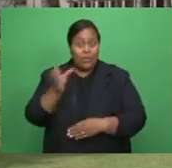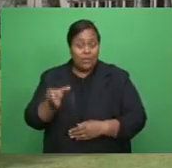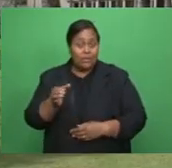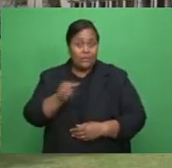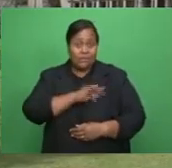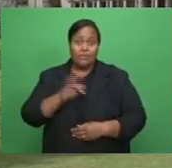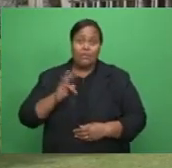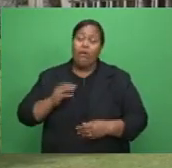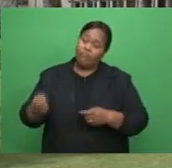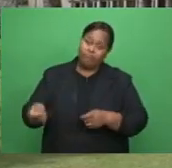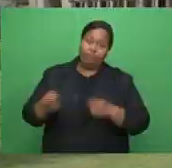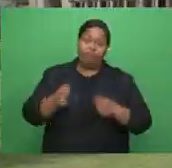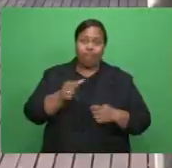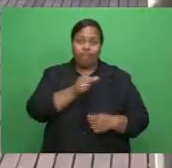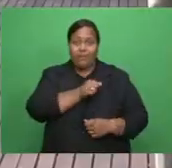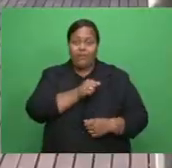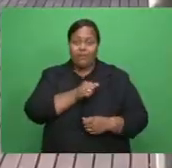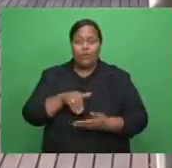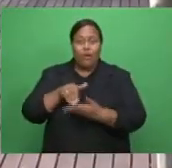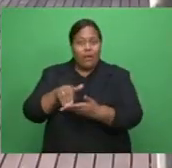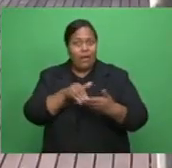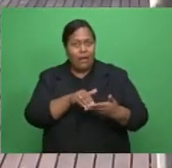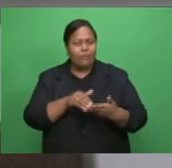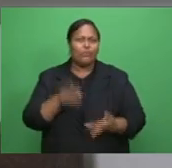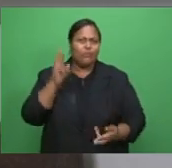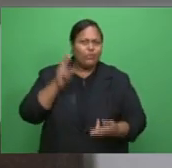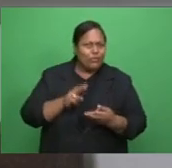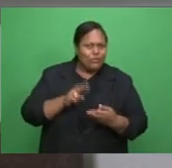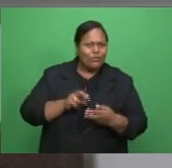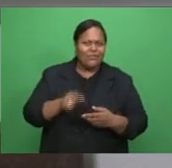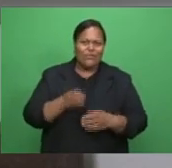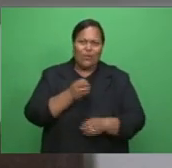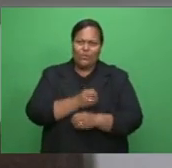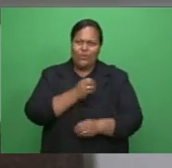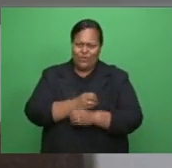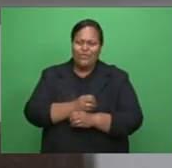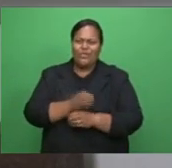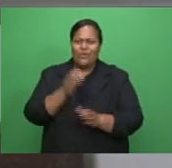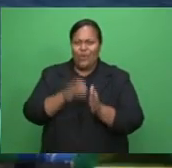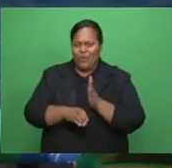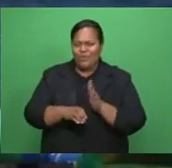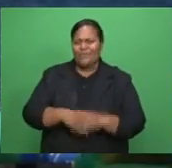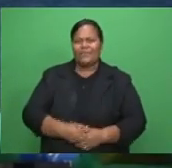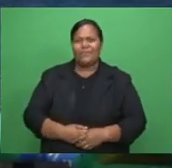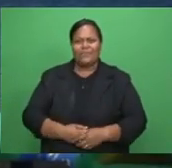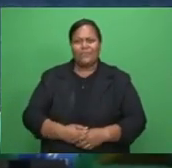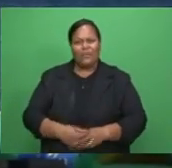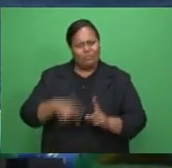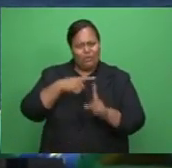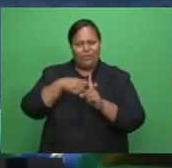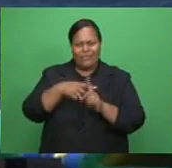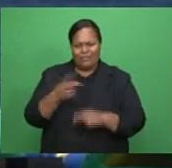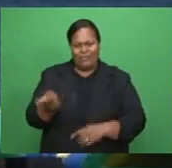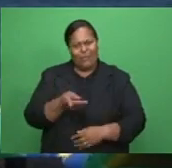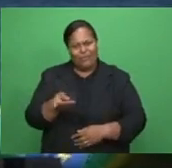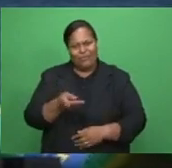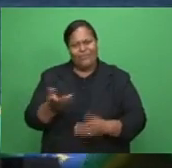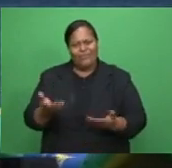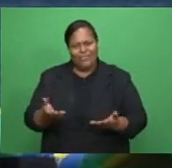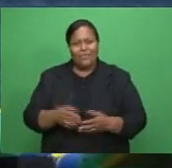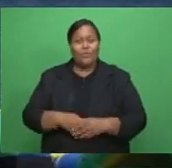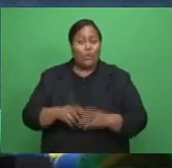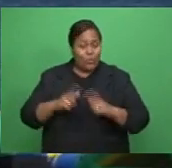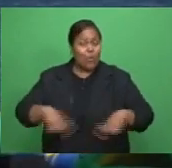It has helped to reduce their operational costs, so it's a little bit of a win-win for both sides. Lockington says local weekend holidaying